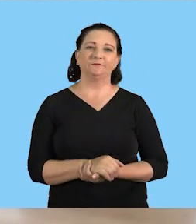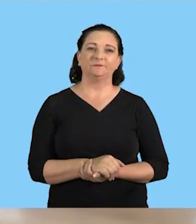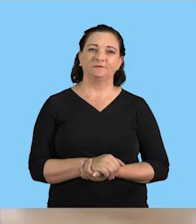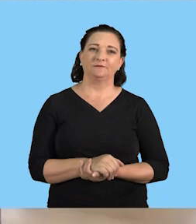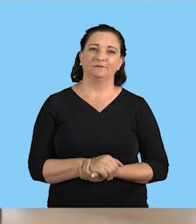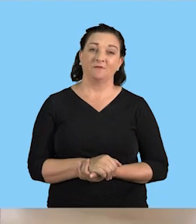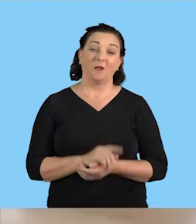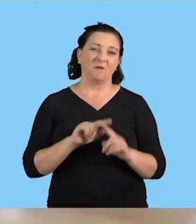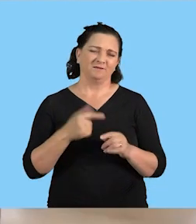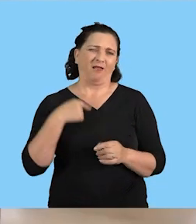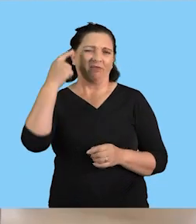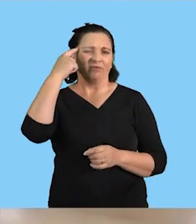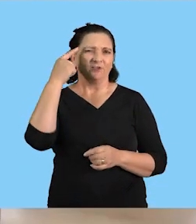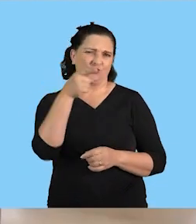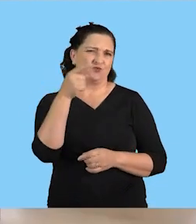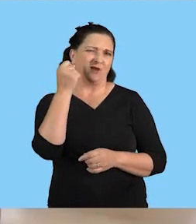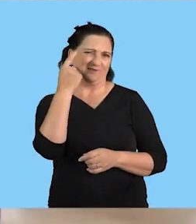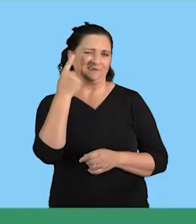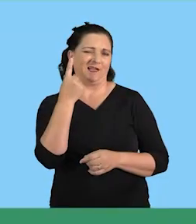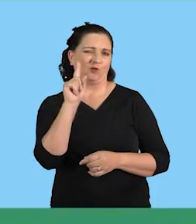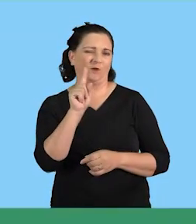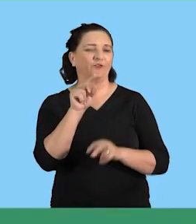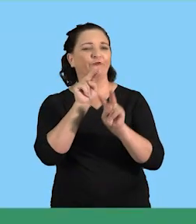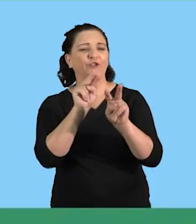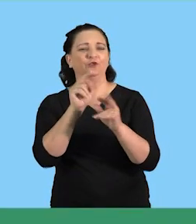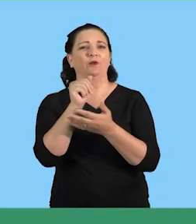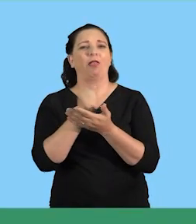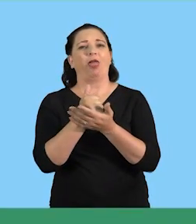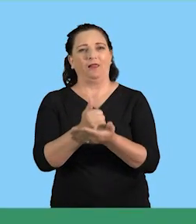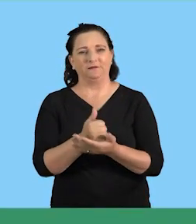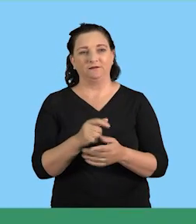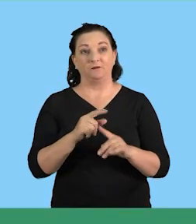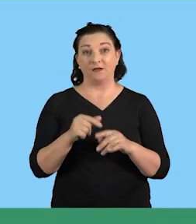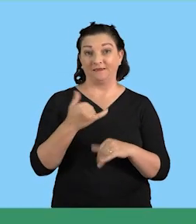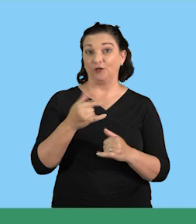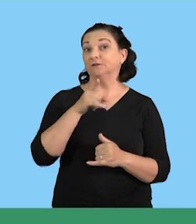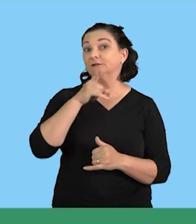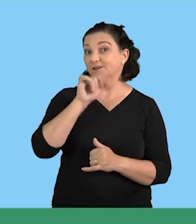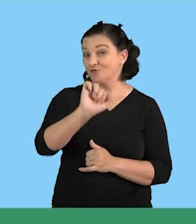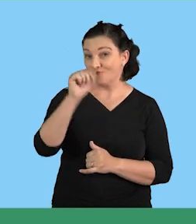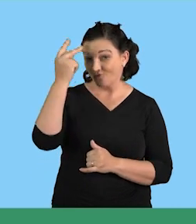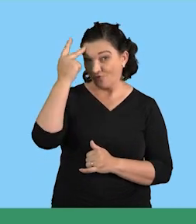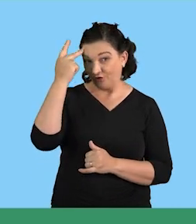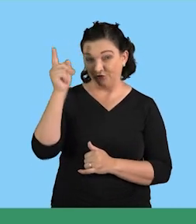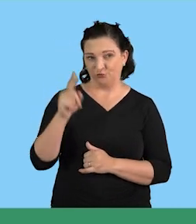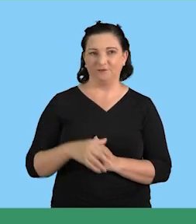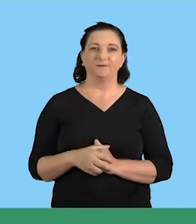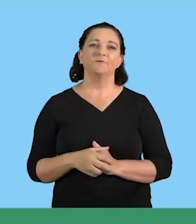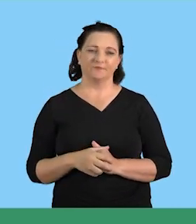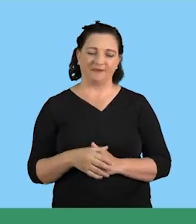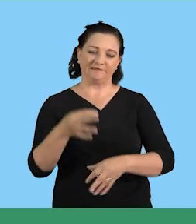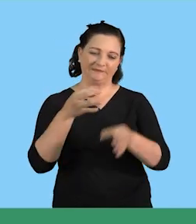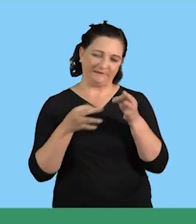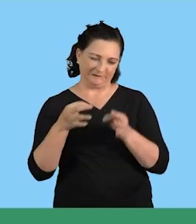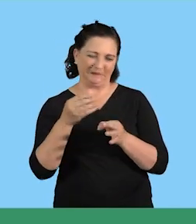seated there, I'm assuming you understand the term visual aid. But just so we can test your knowledge, let us answer here. It says,